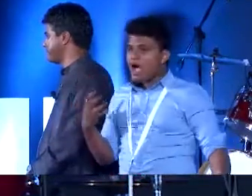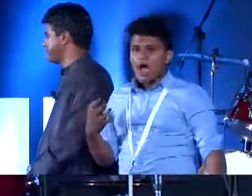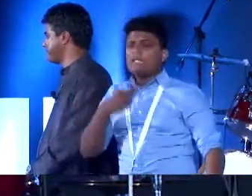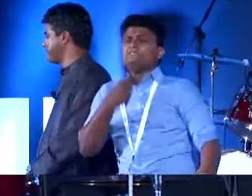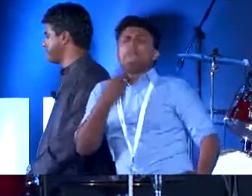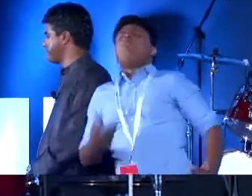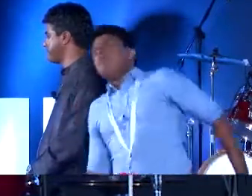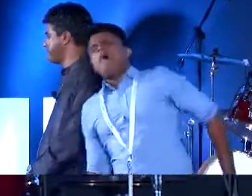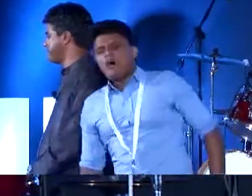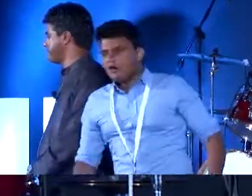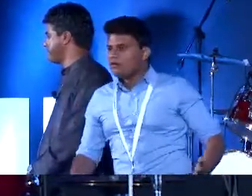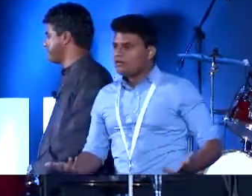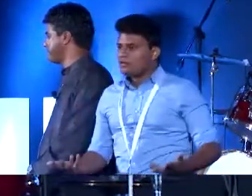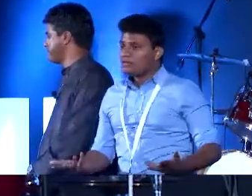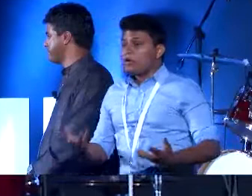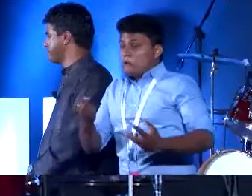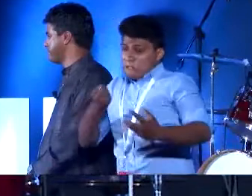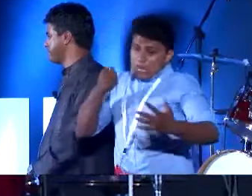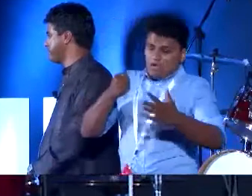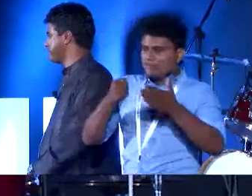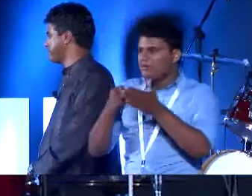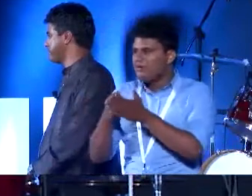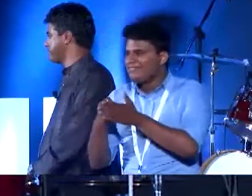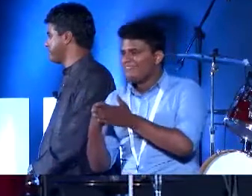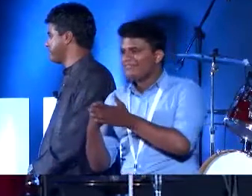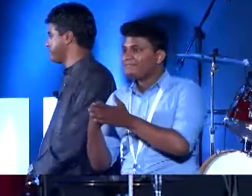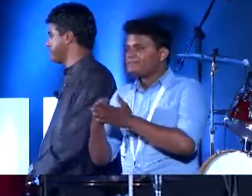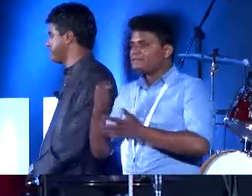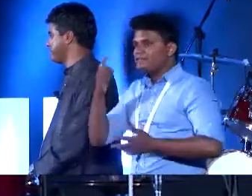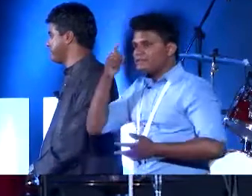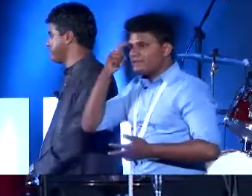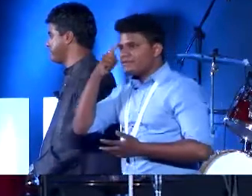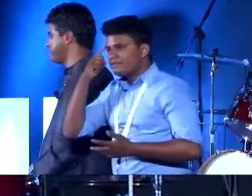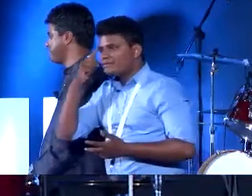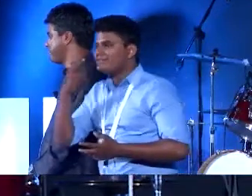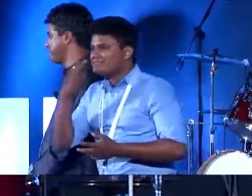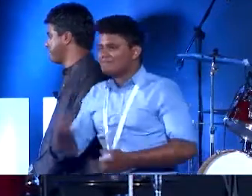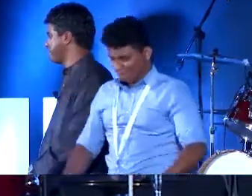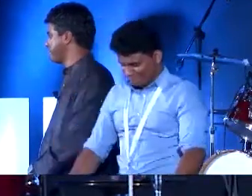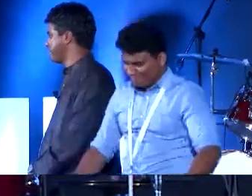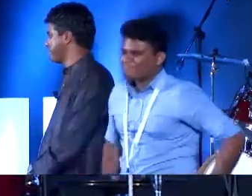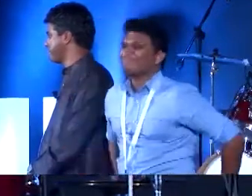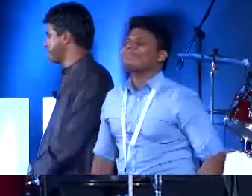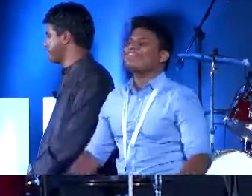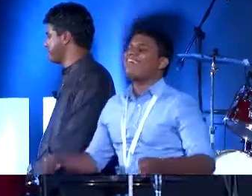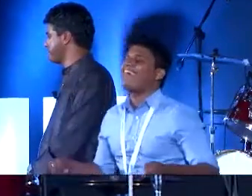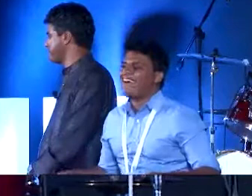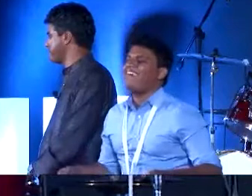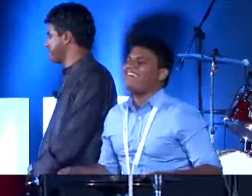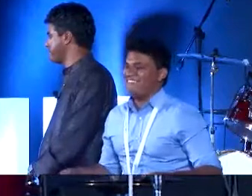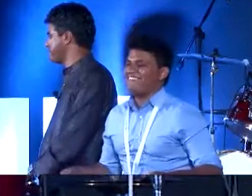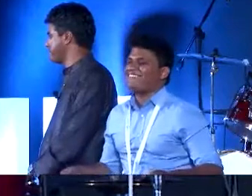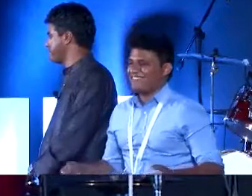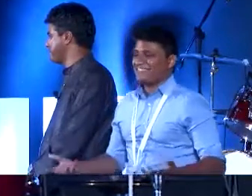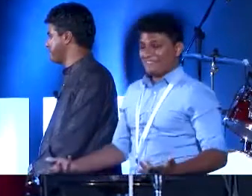him. They almost beat him. And then they realized that he's on a wheelchair. So I spoke to a lot of people